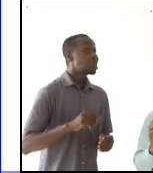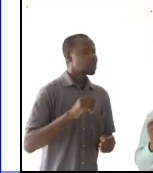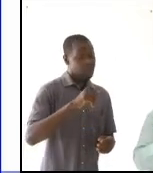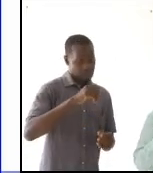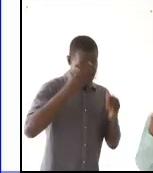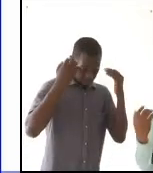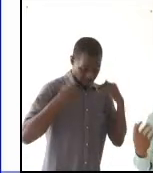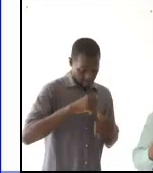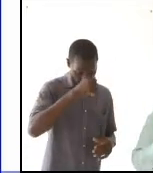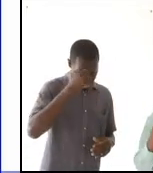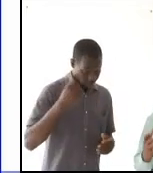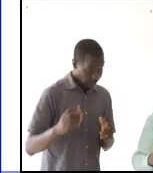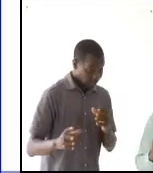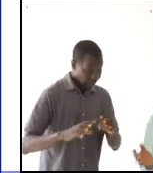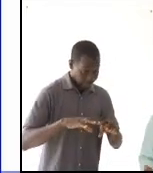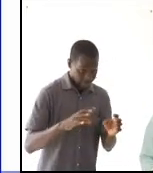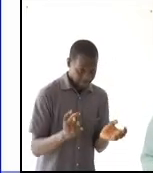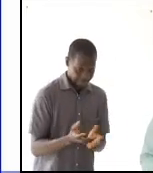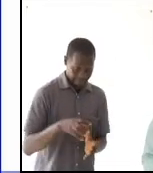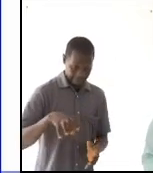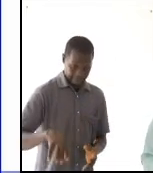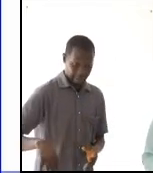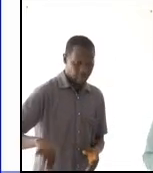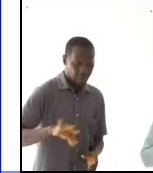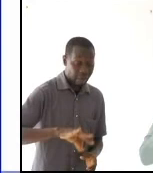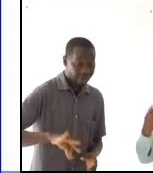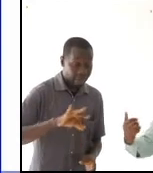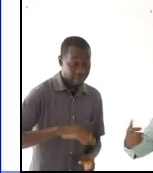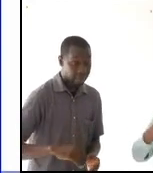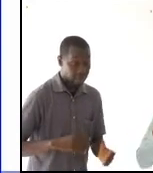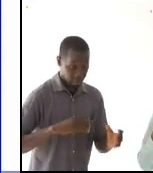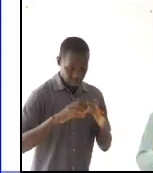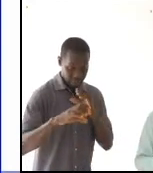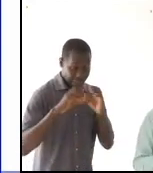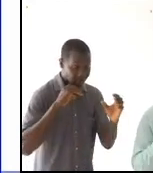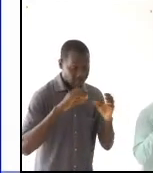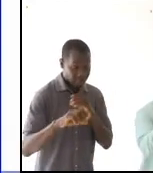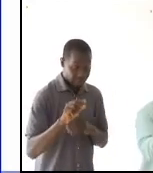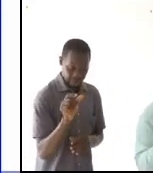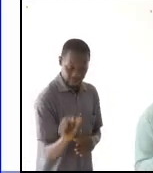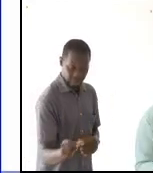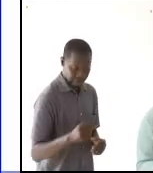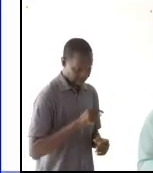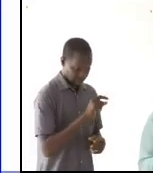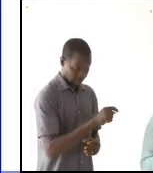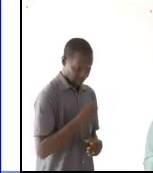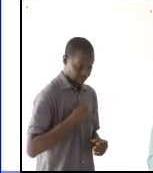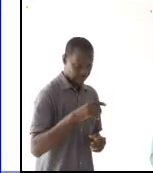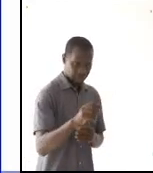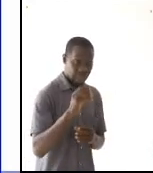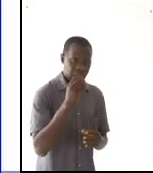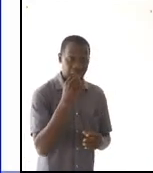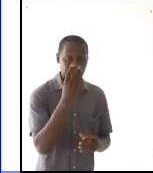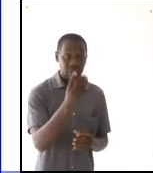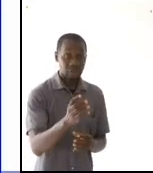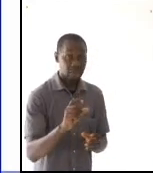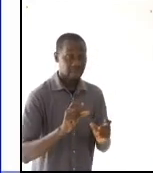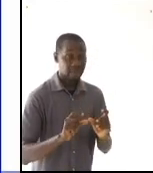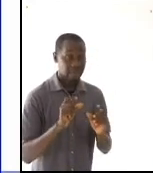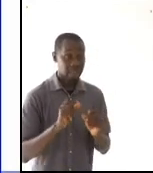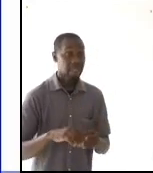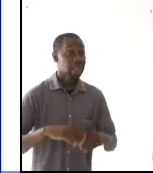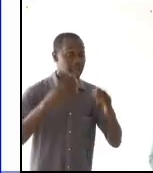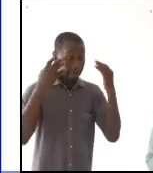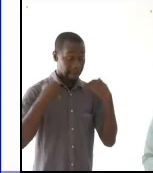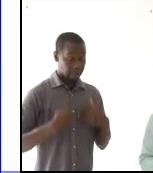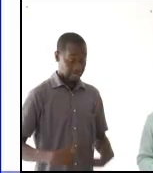just like you will have in a town or in a family and so on. We all need to communicate to each other. Like I'm talking to you now, I'm using a medium. In the